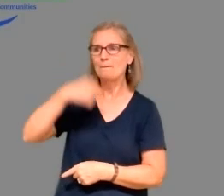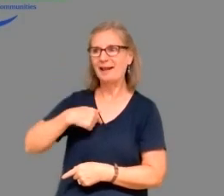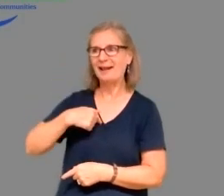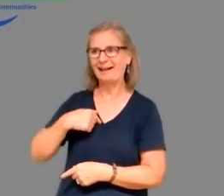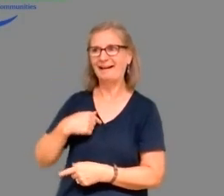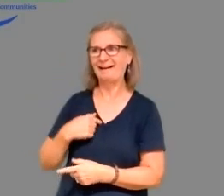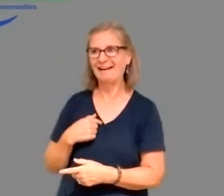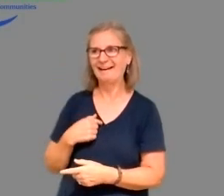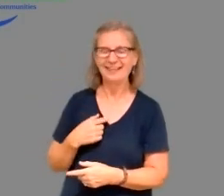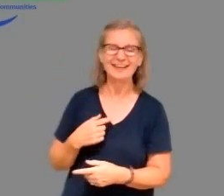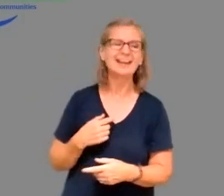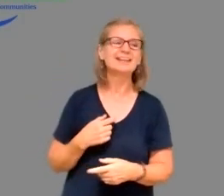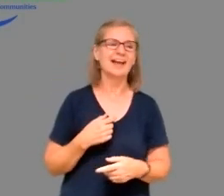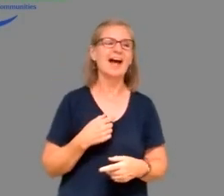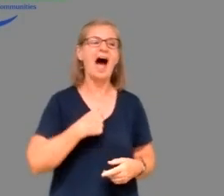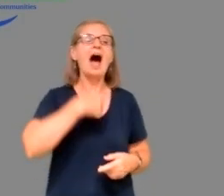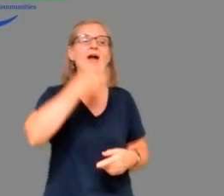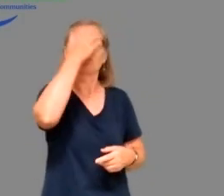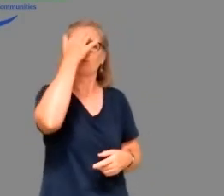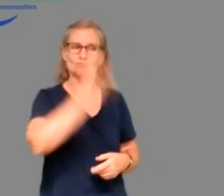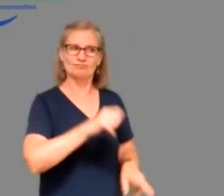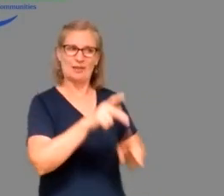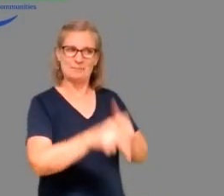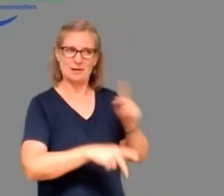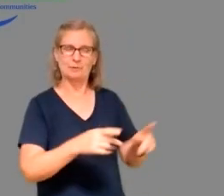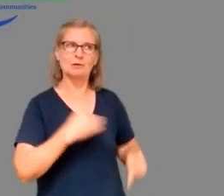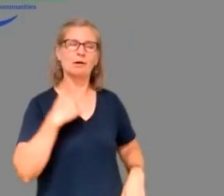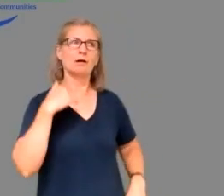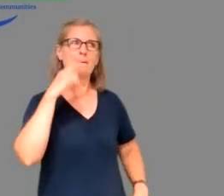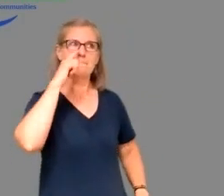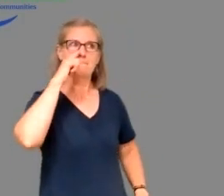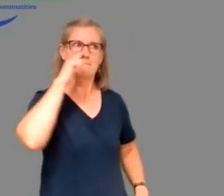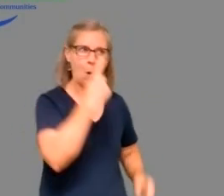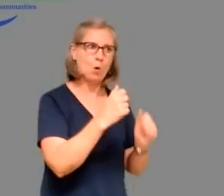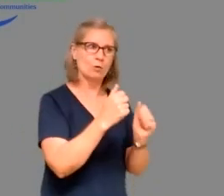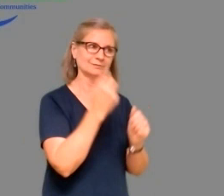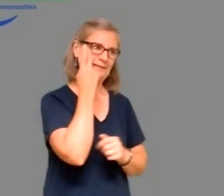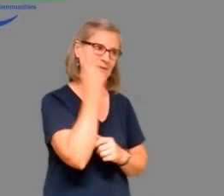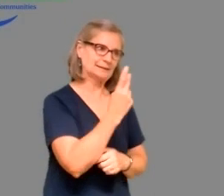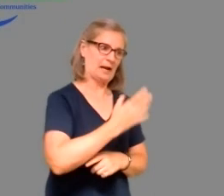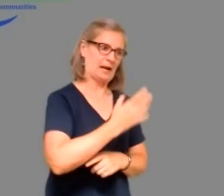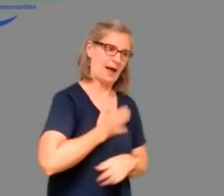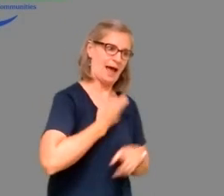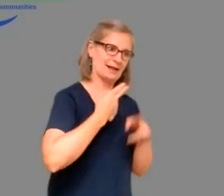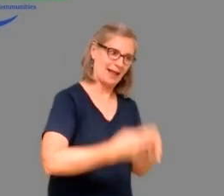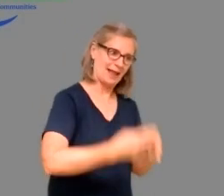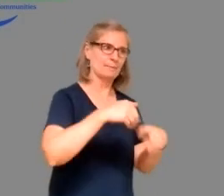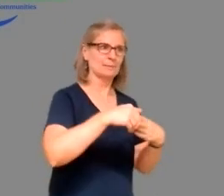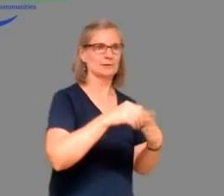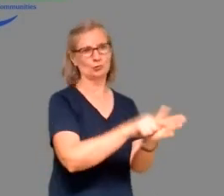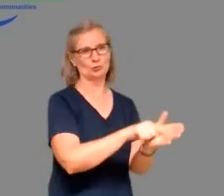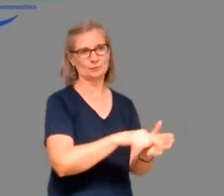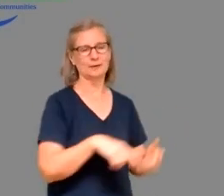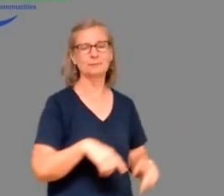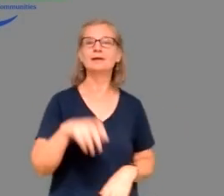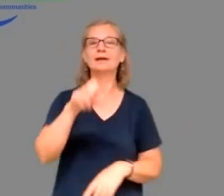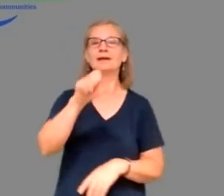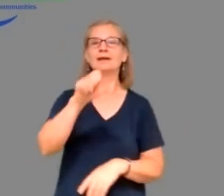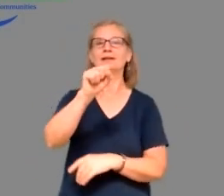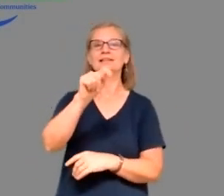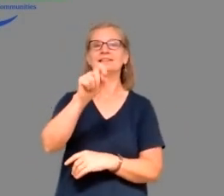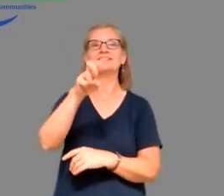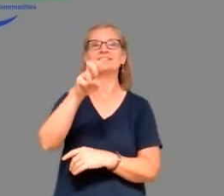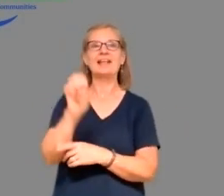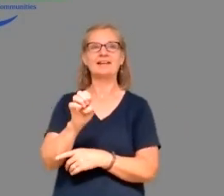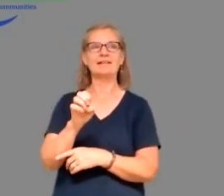newspaper. I'm right there with you, Matt. I think Stephen Googled my, or not Googled, but looked my name up on the